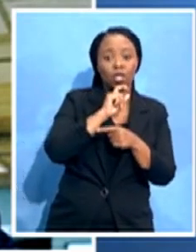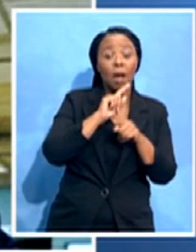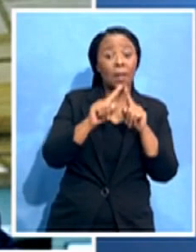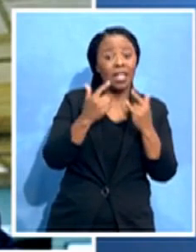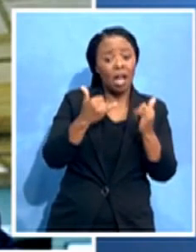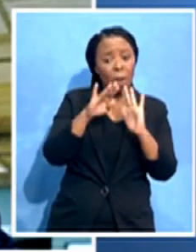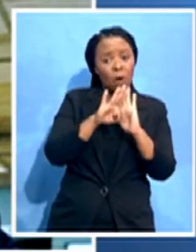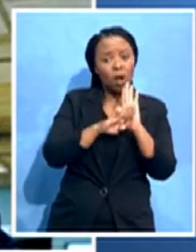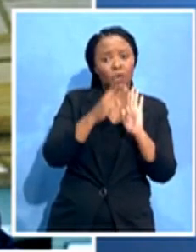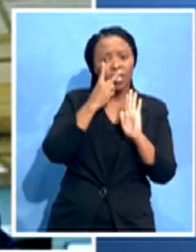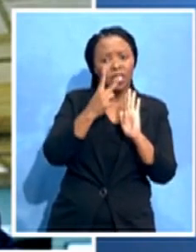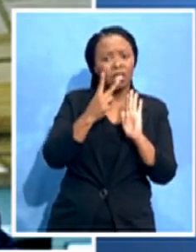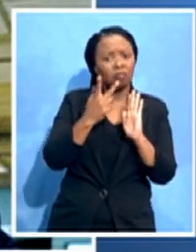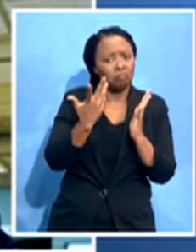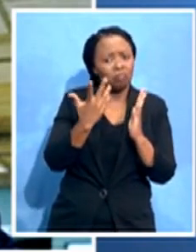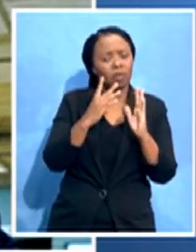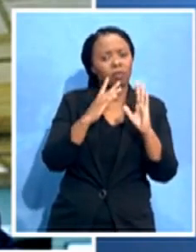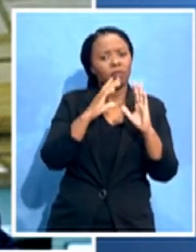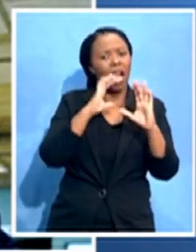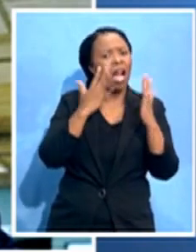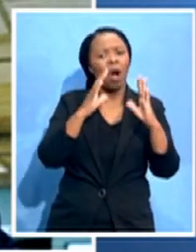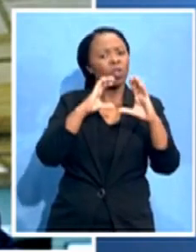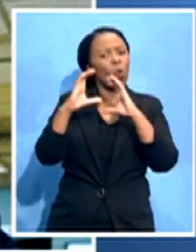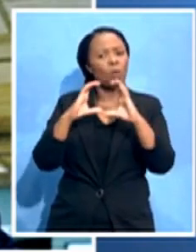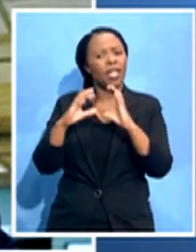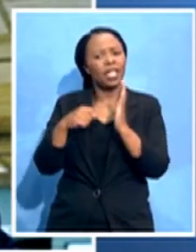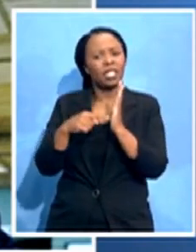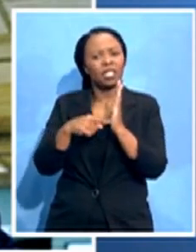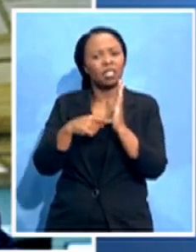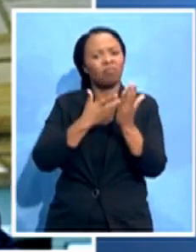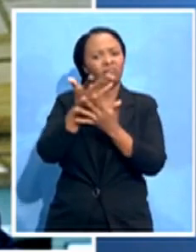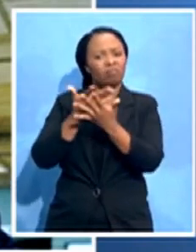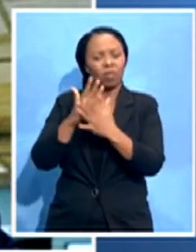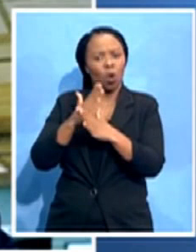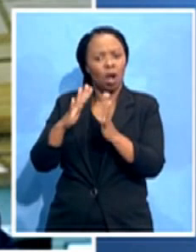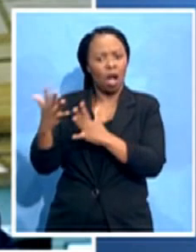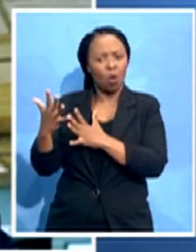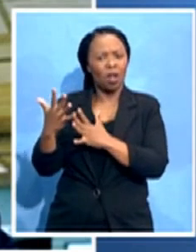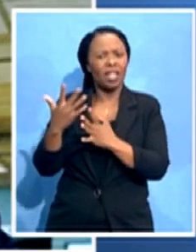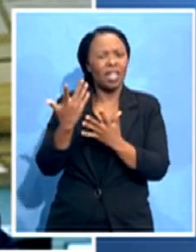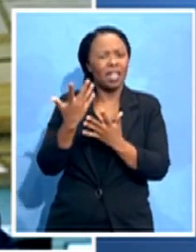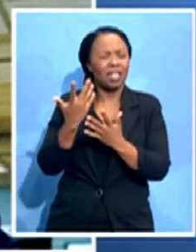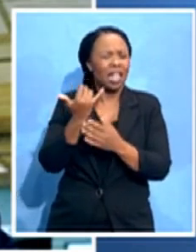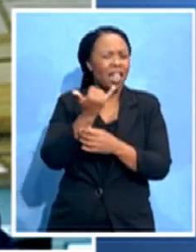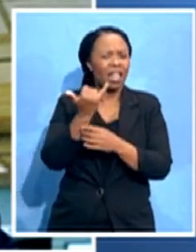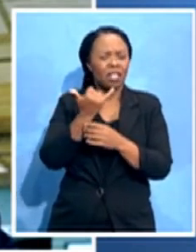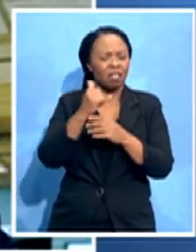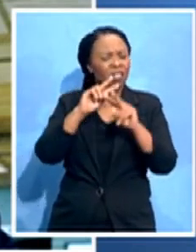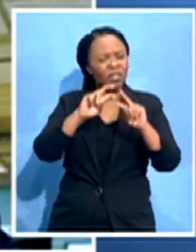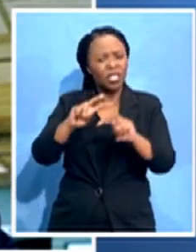communicating it's almost like a trial or investigation. We give them, let's see what